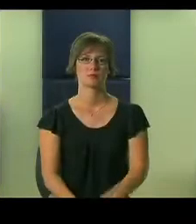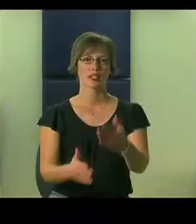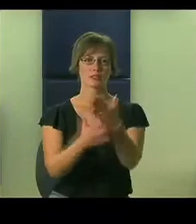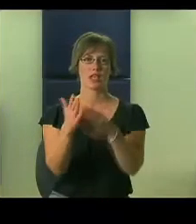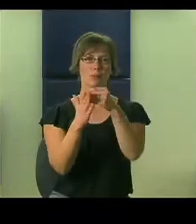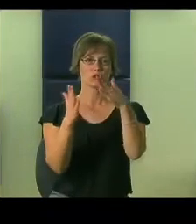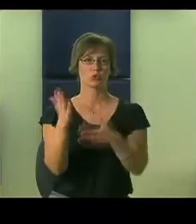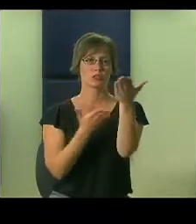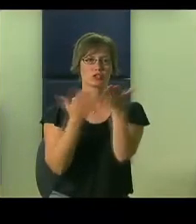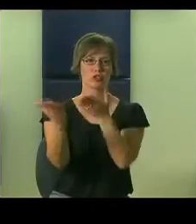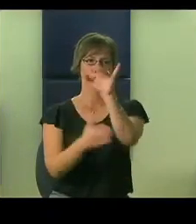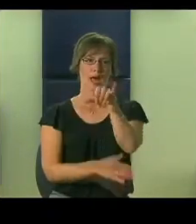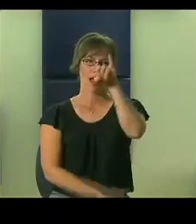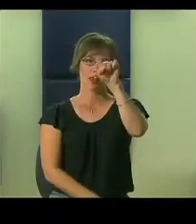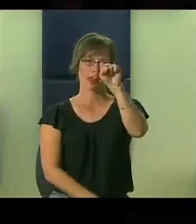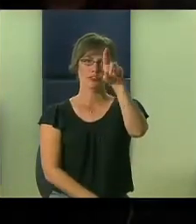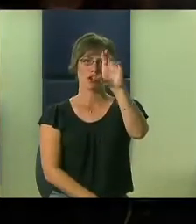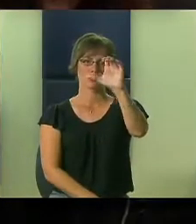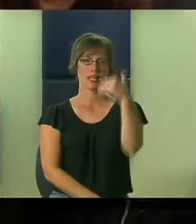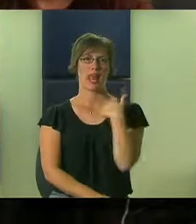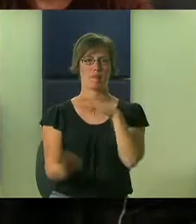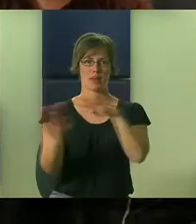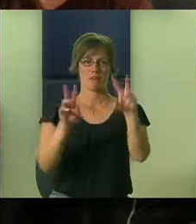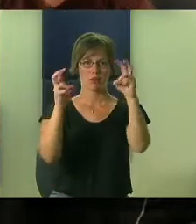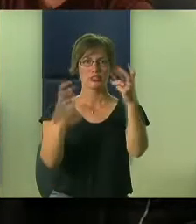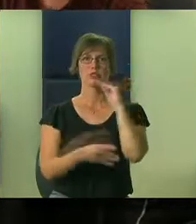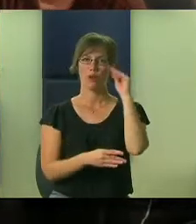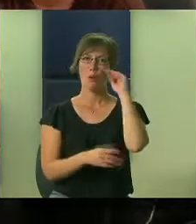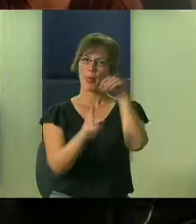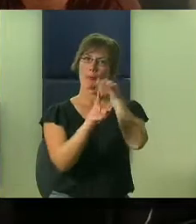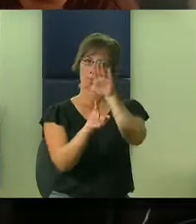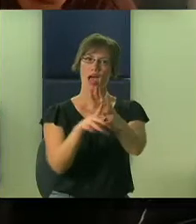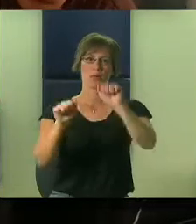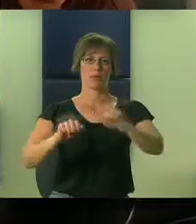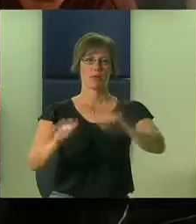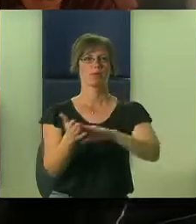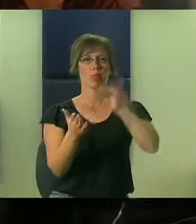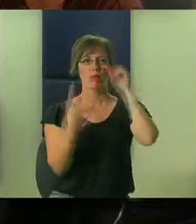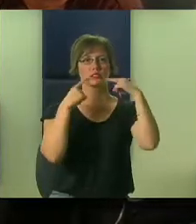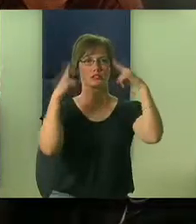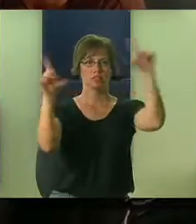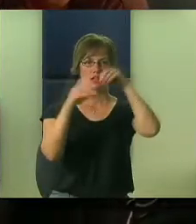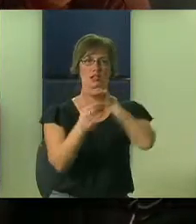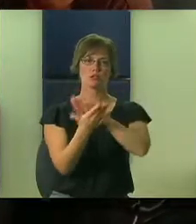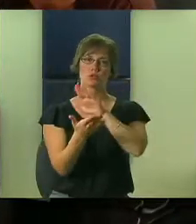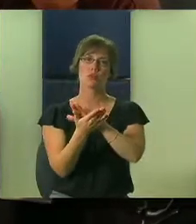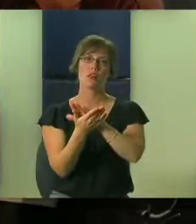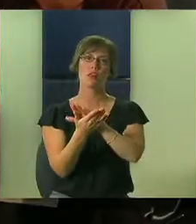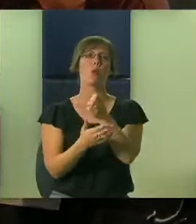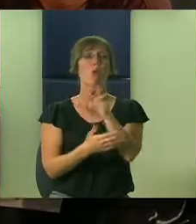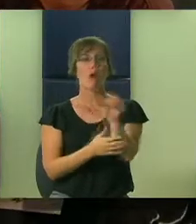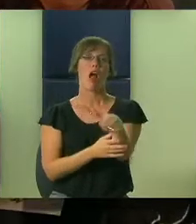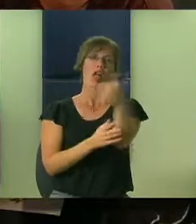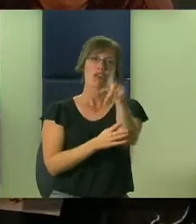Some students served by ISRC have behavioral issues at home that are impacting their ability to learn successfully at school, or